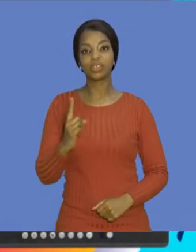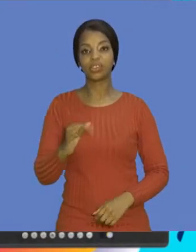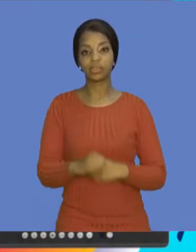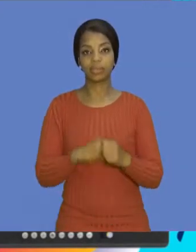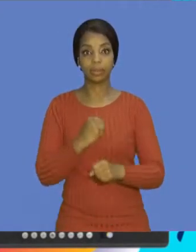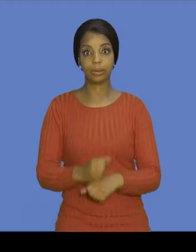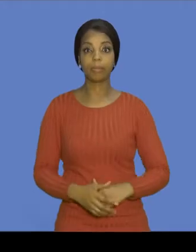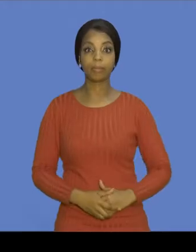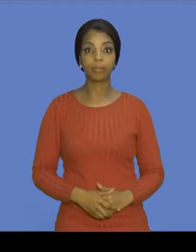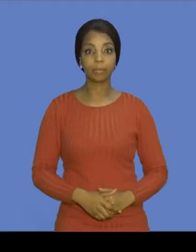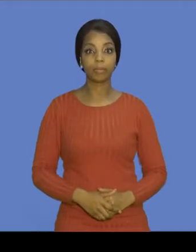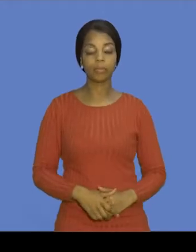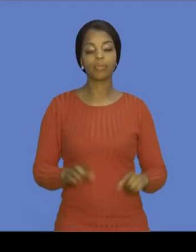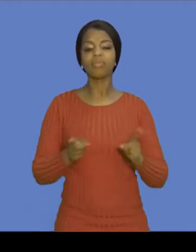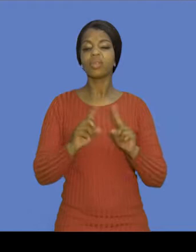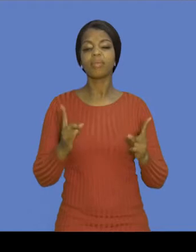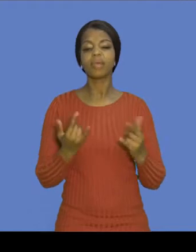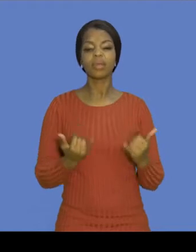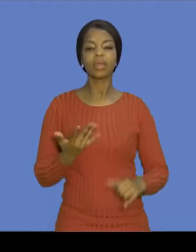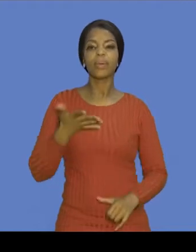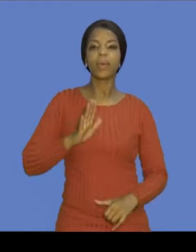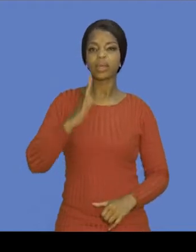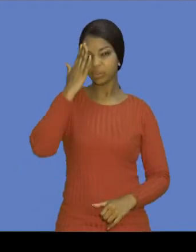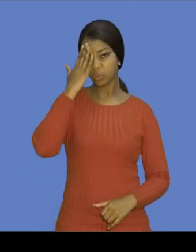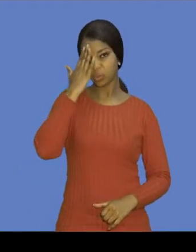monthly. Now, we want to know how much